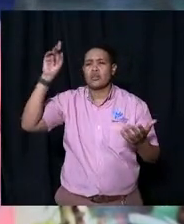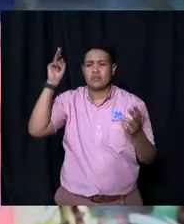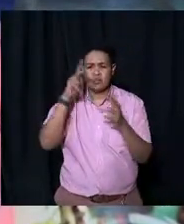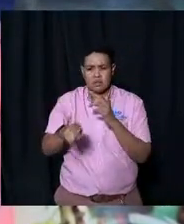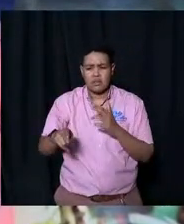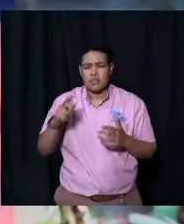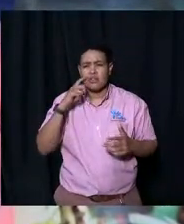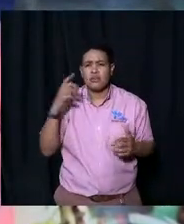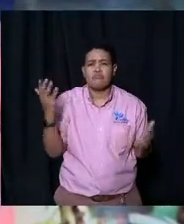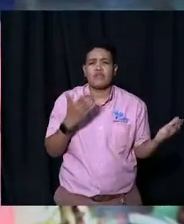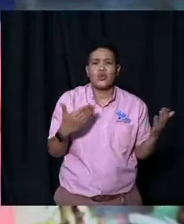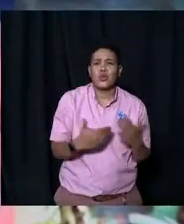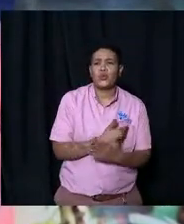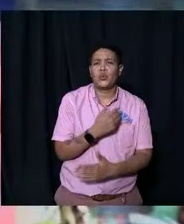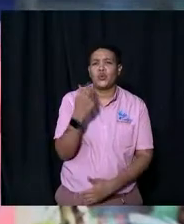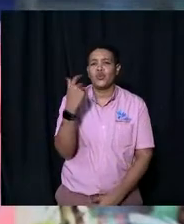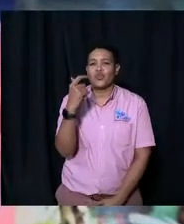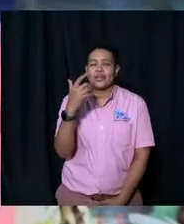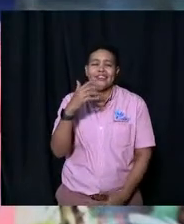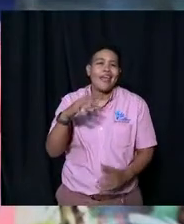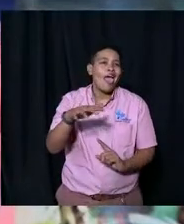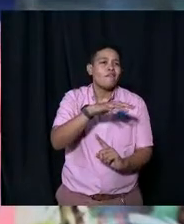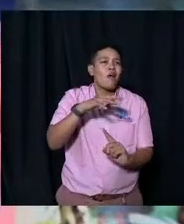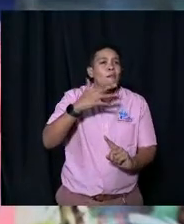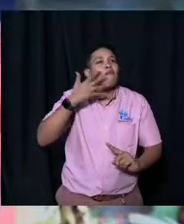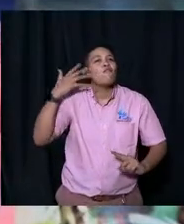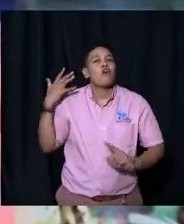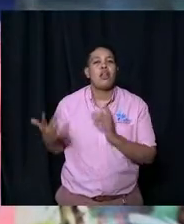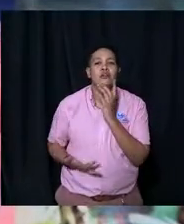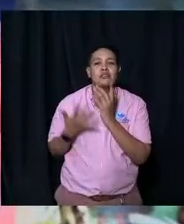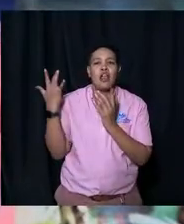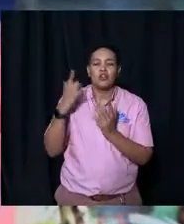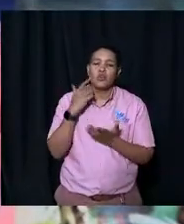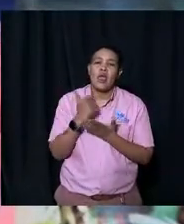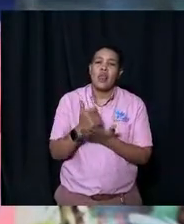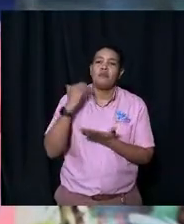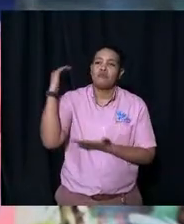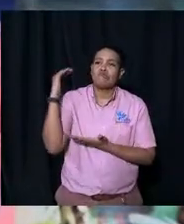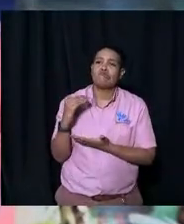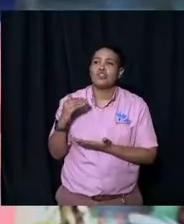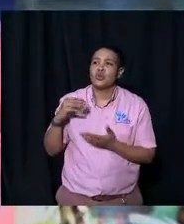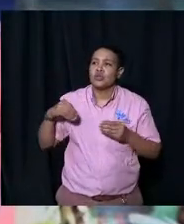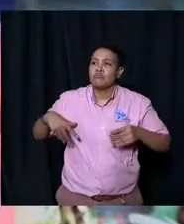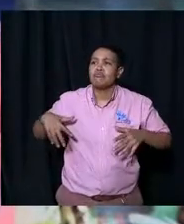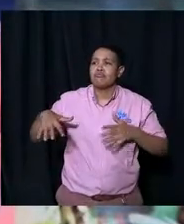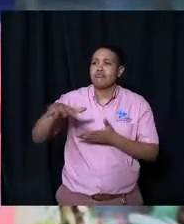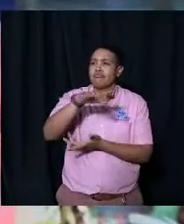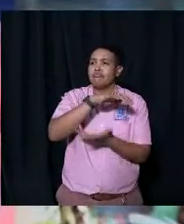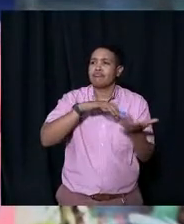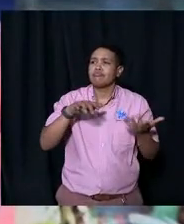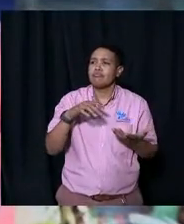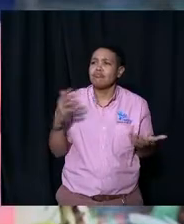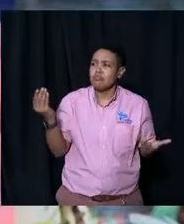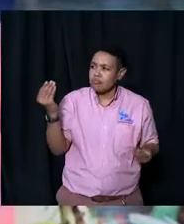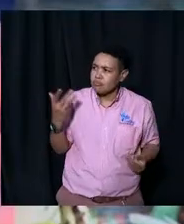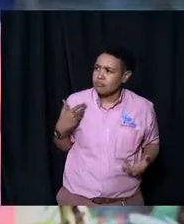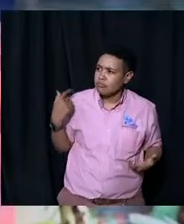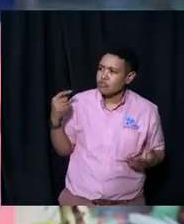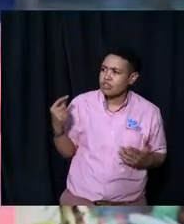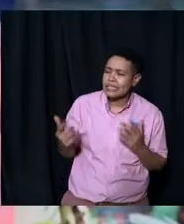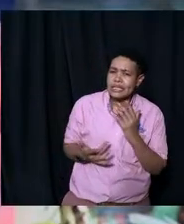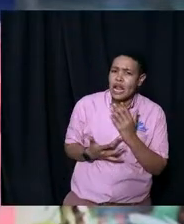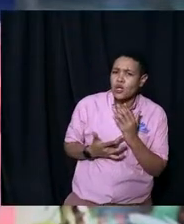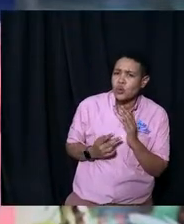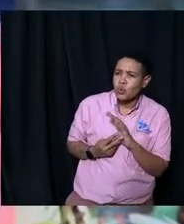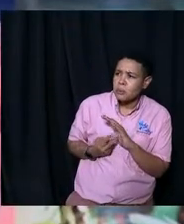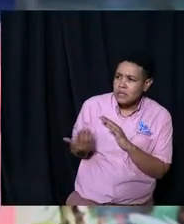those green technologies that will allow them to reduce their emissions. So you want to just quickly say what we mean by green technology? So